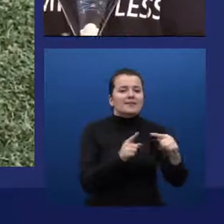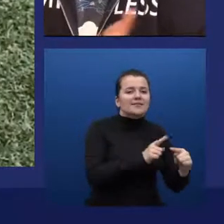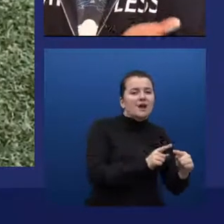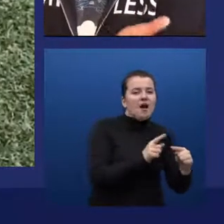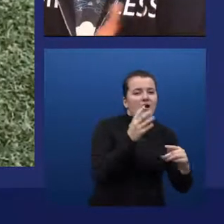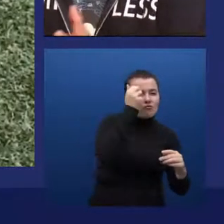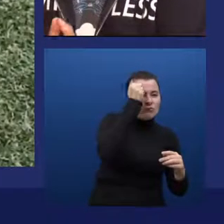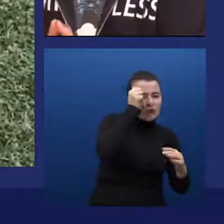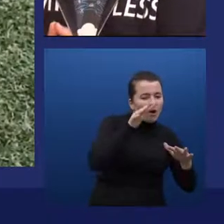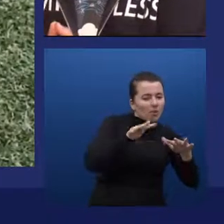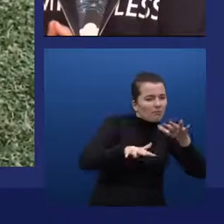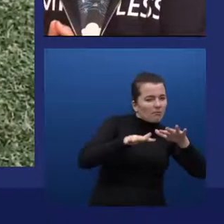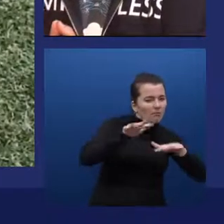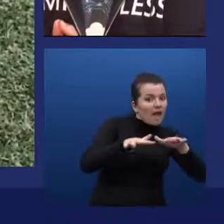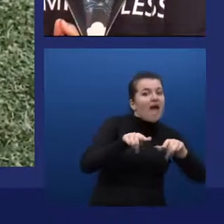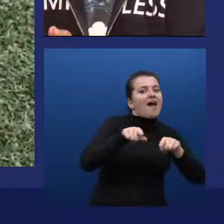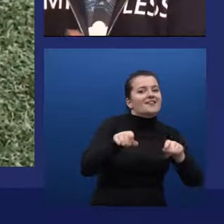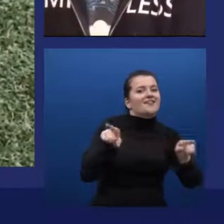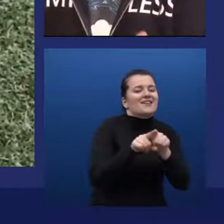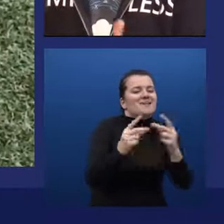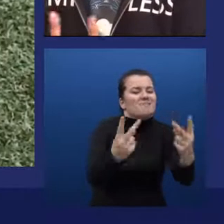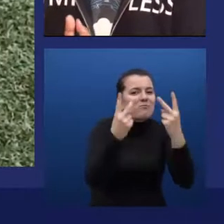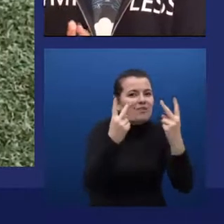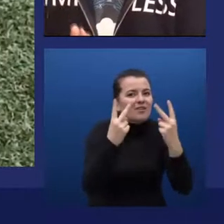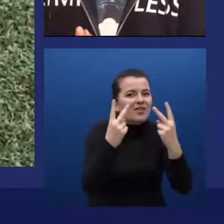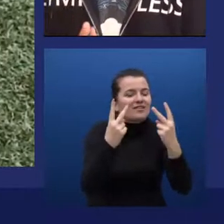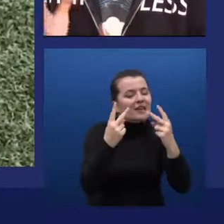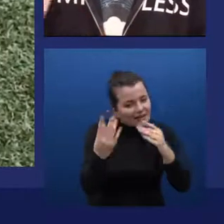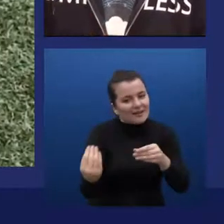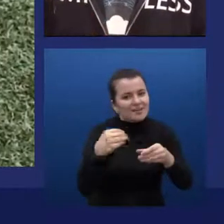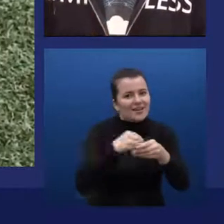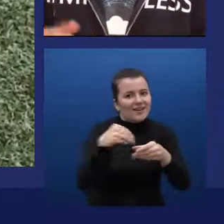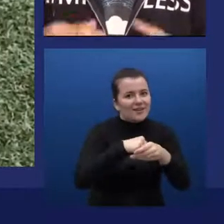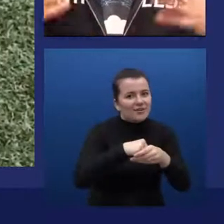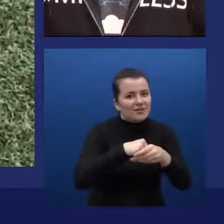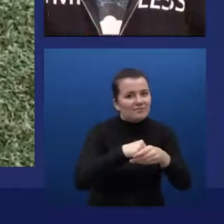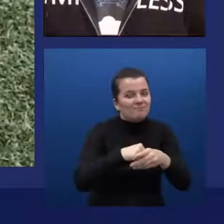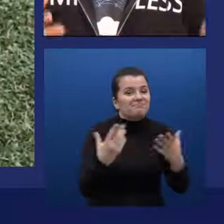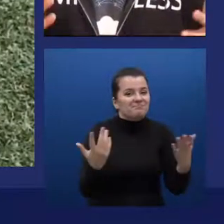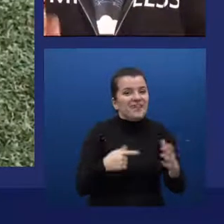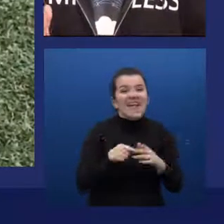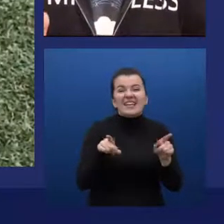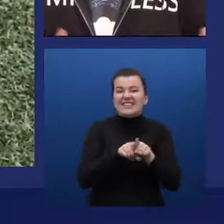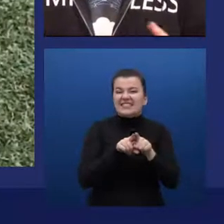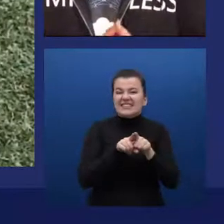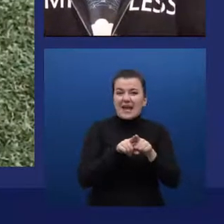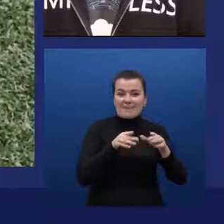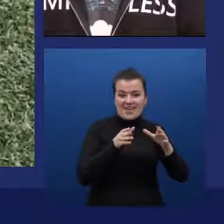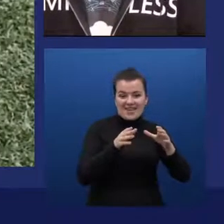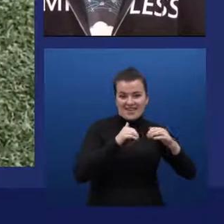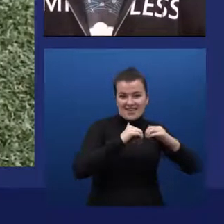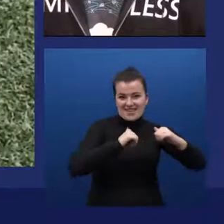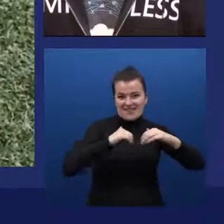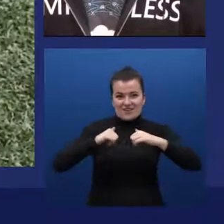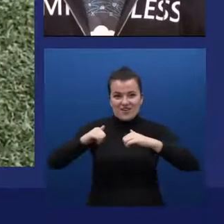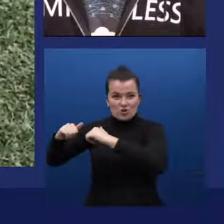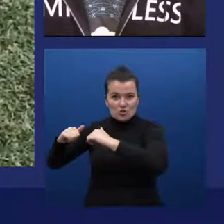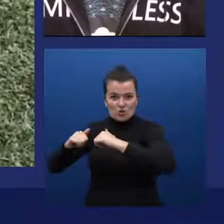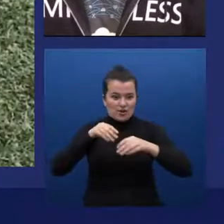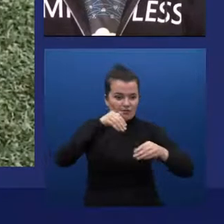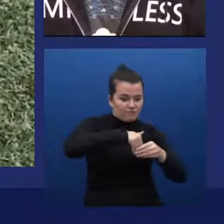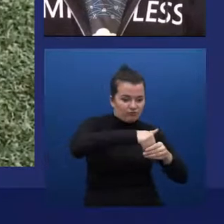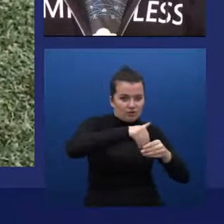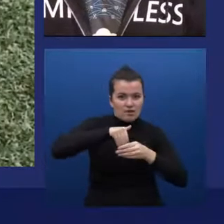in the drone scenario. And of course, in a scenario where we're doing inventory in regards to being able to identify objects to actually run a count on